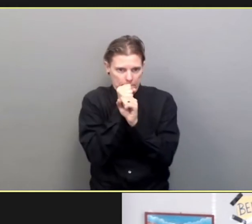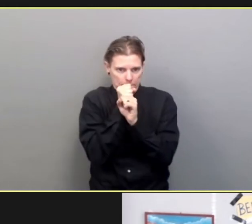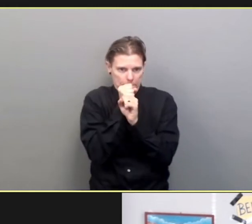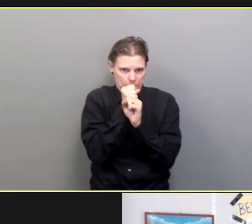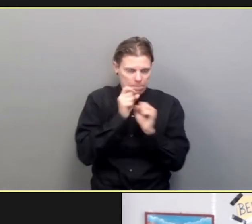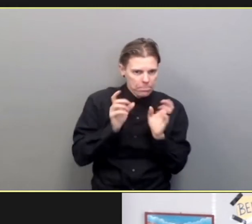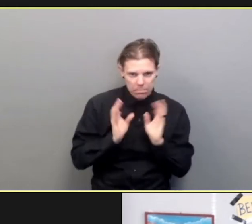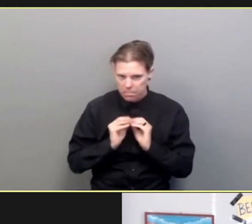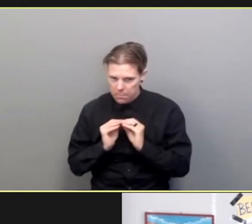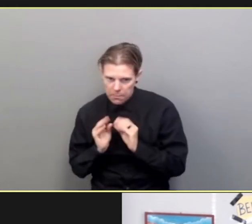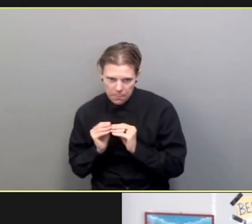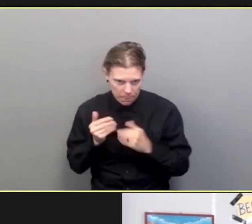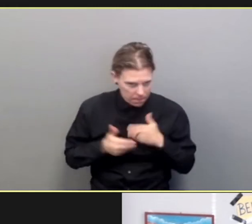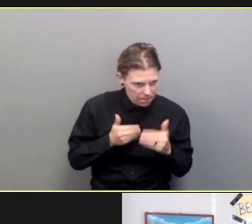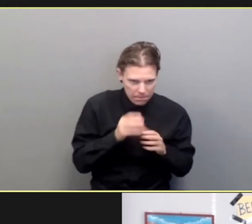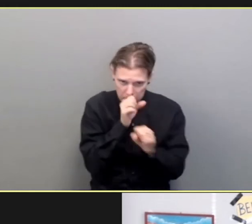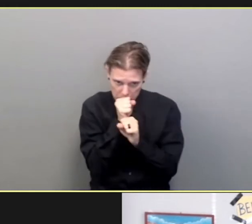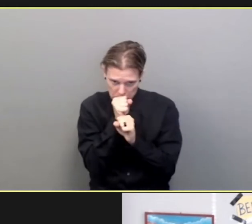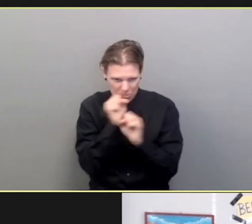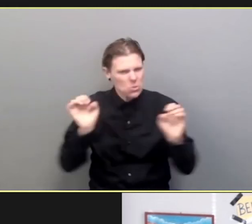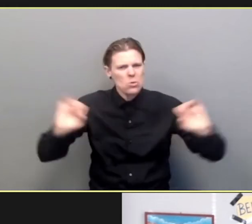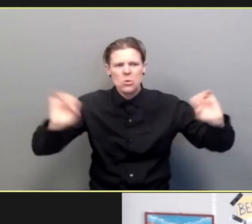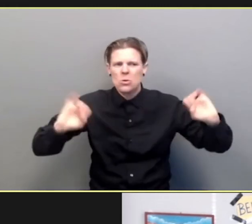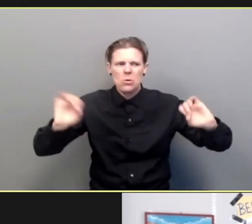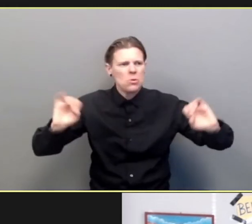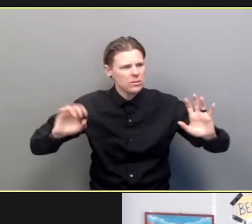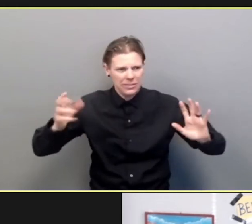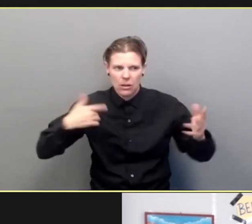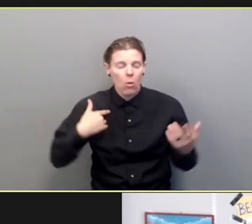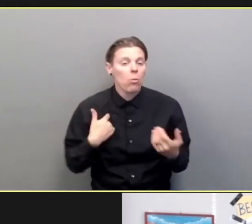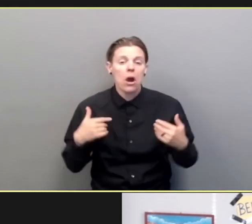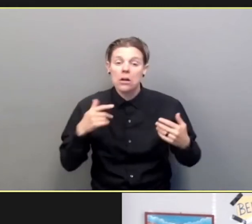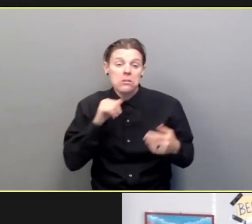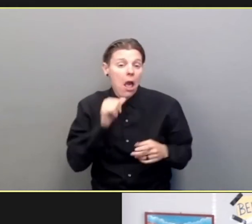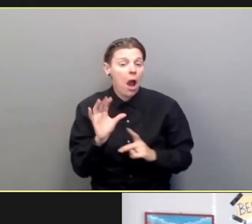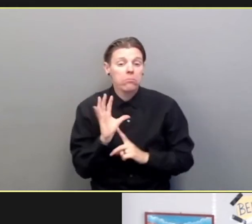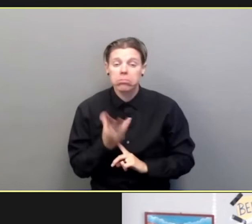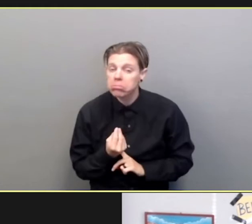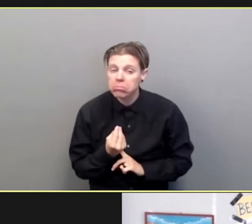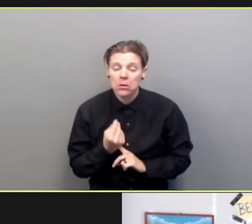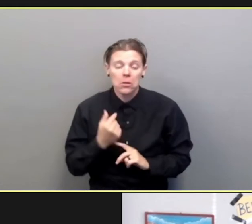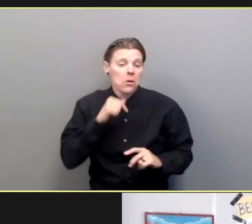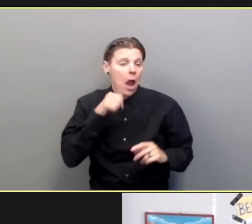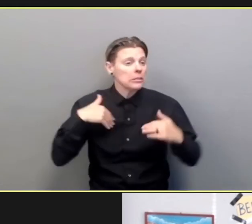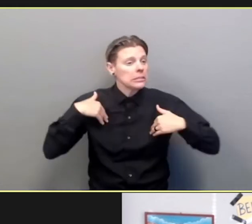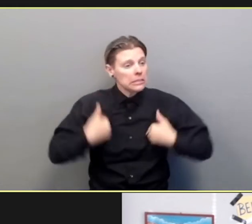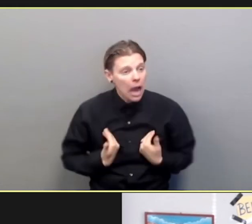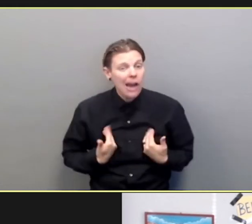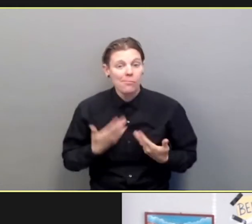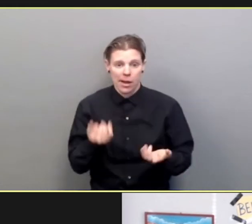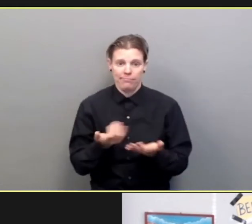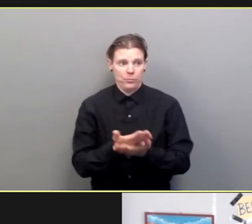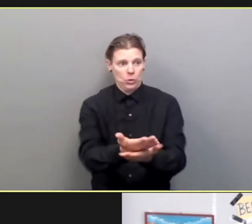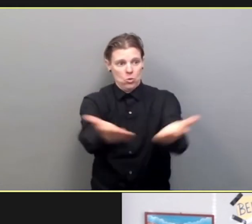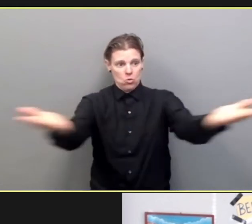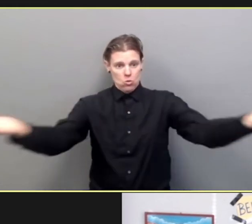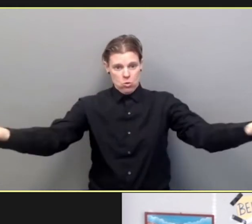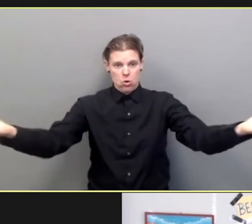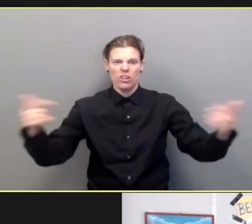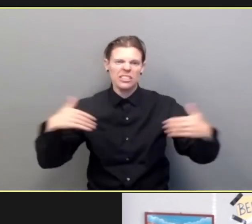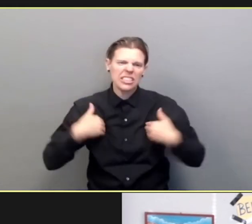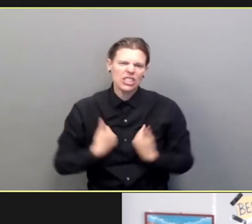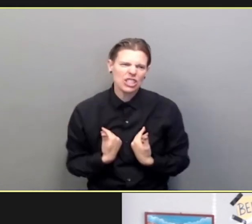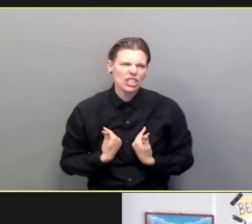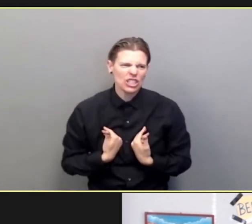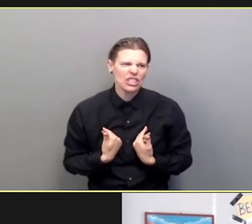unwilling to do them because we're tired. It's because when people get tired, we think that they're less likely to